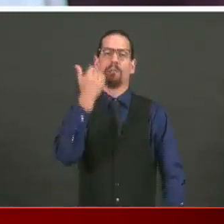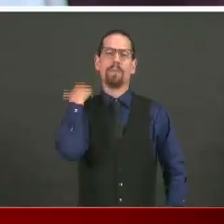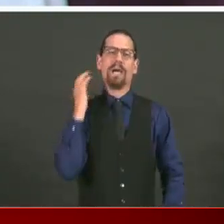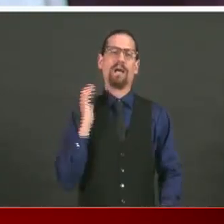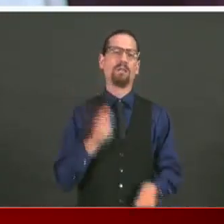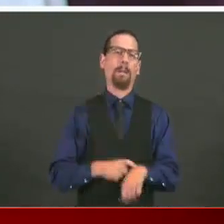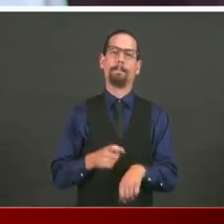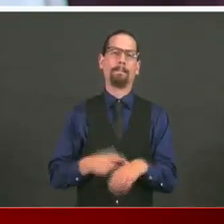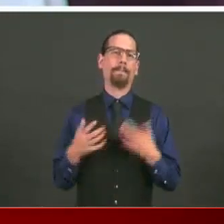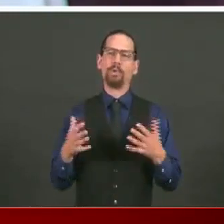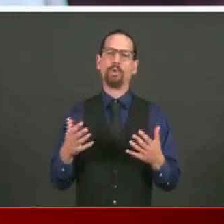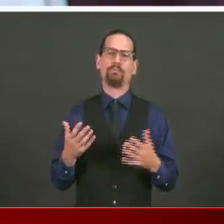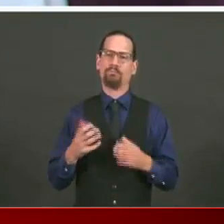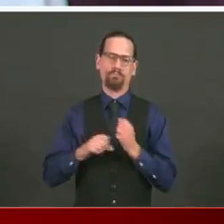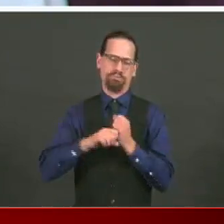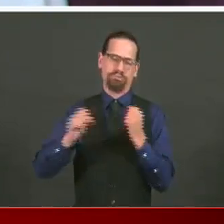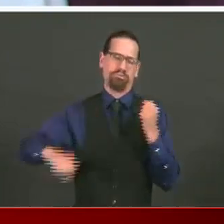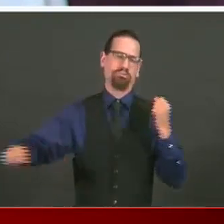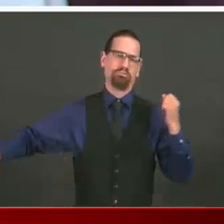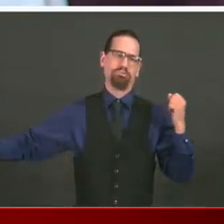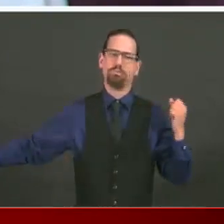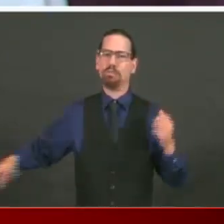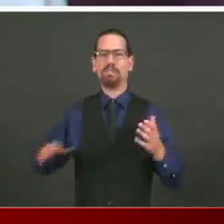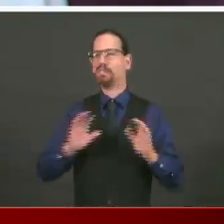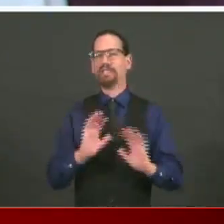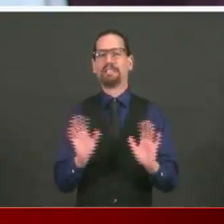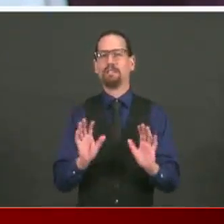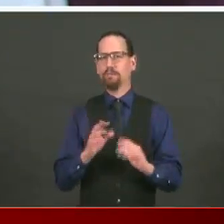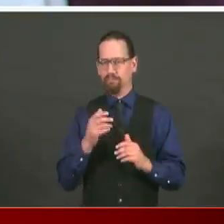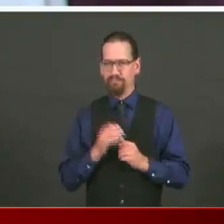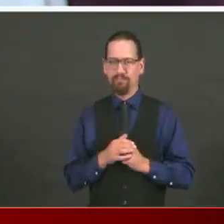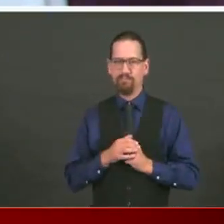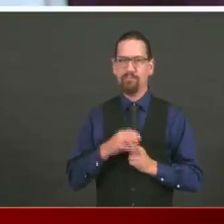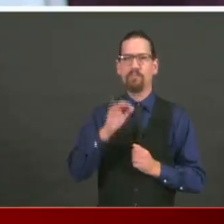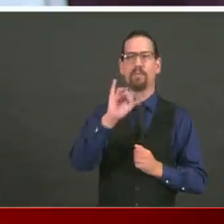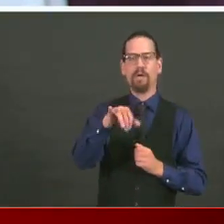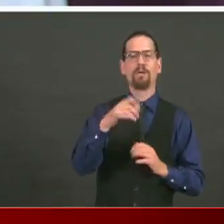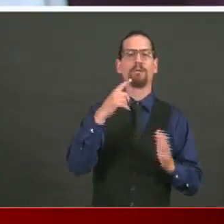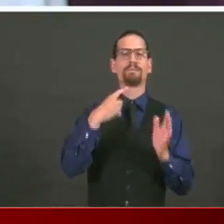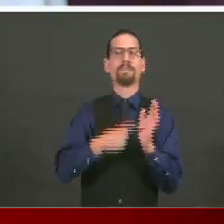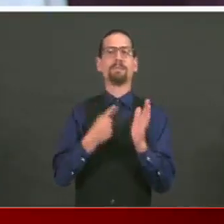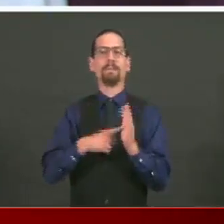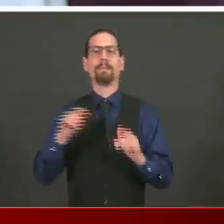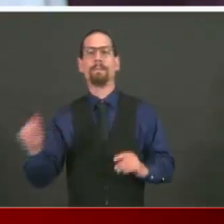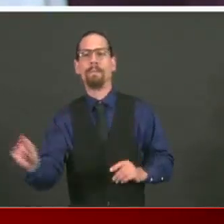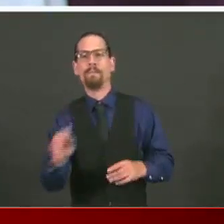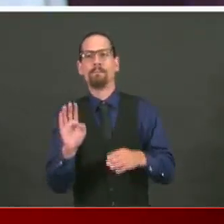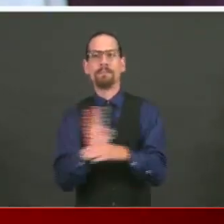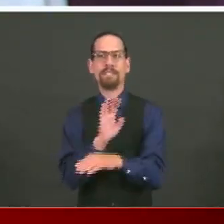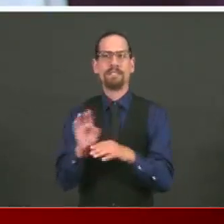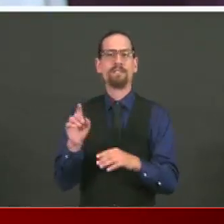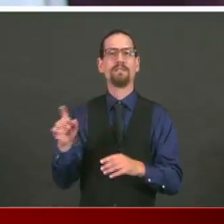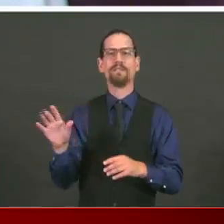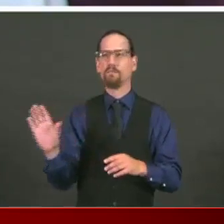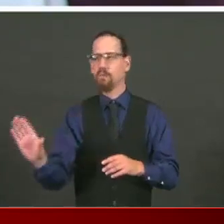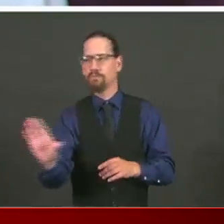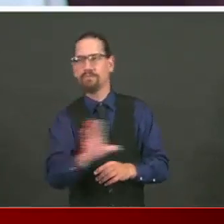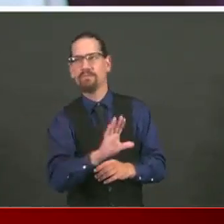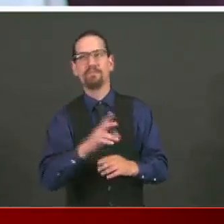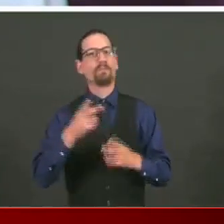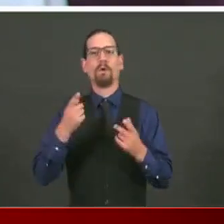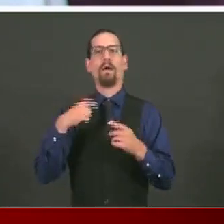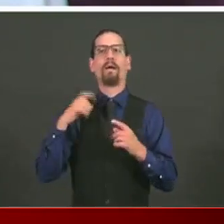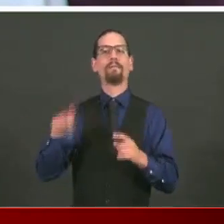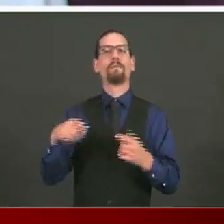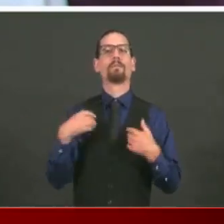or a short plan needs to be produced by a business, and Commerce does need to step in and review. So that's in response to